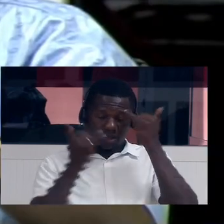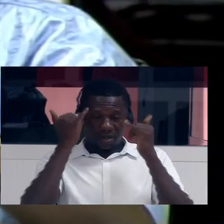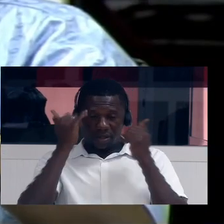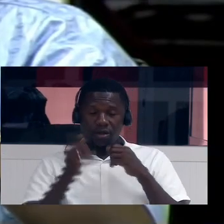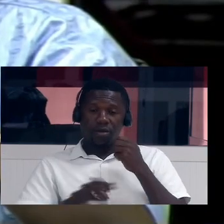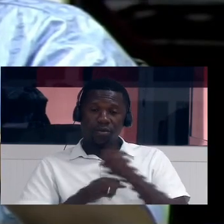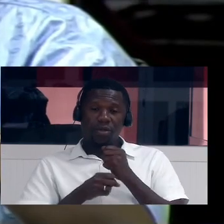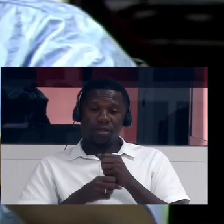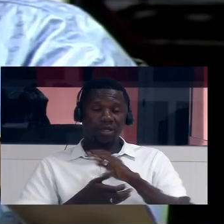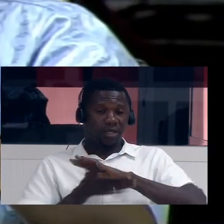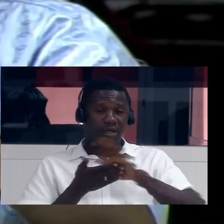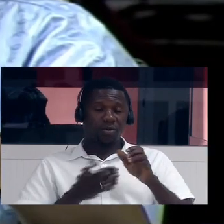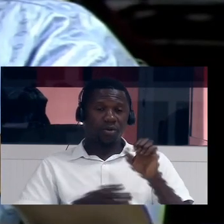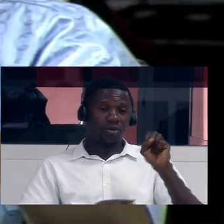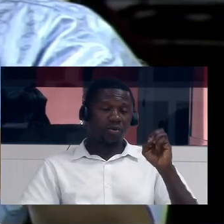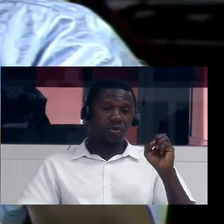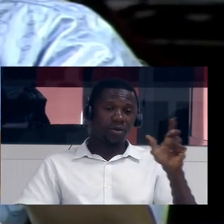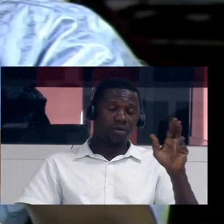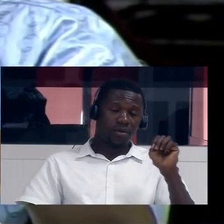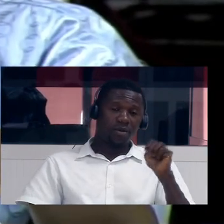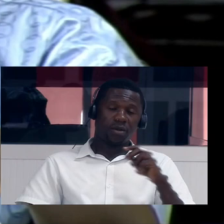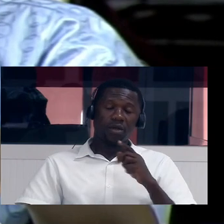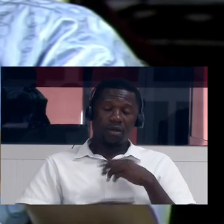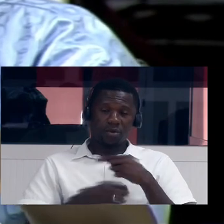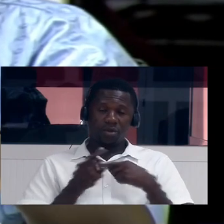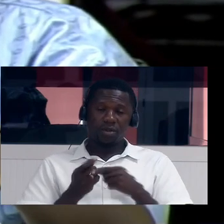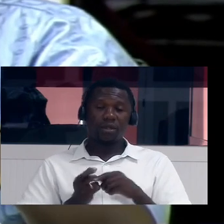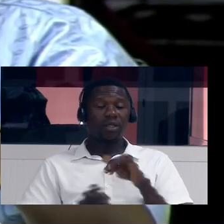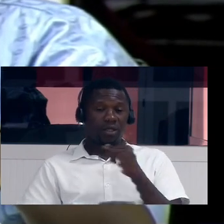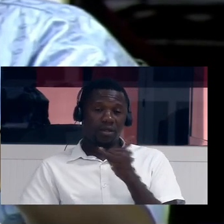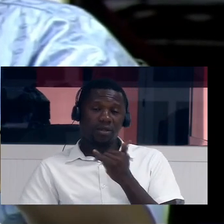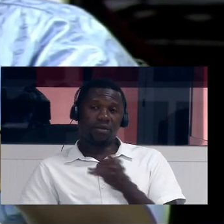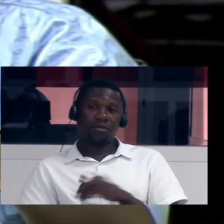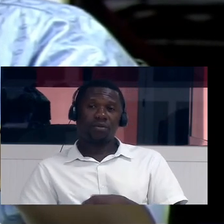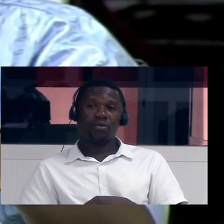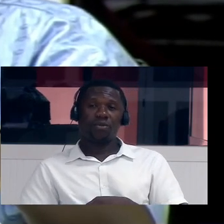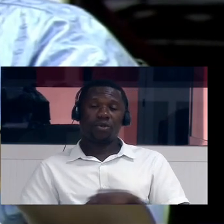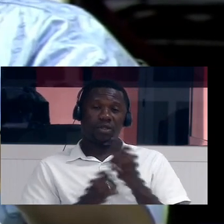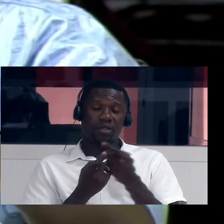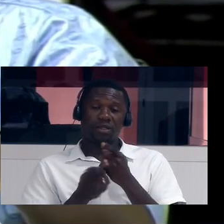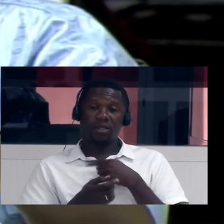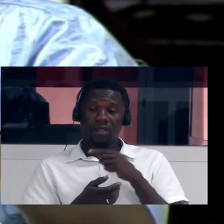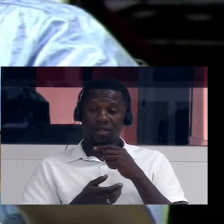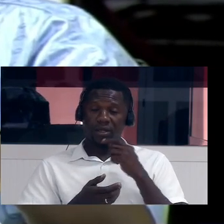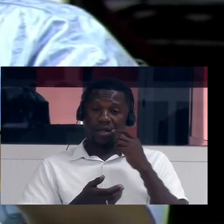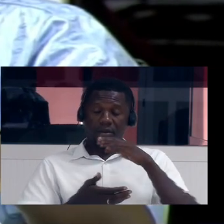is what you intend. Oh, yes, that's no secret. But the thing is, this document was signed in your